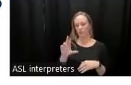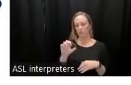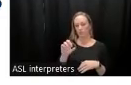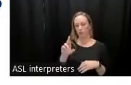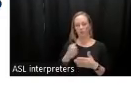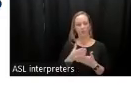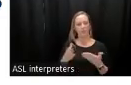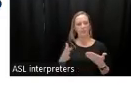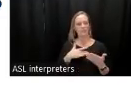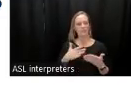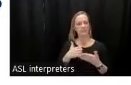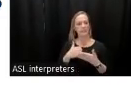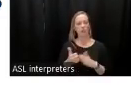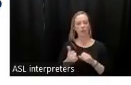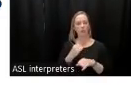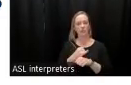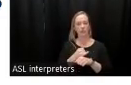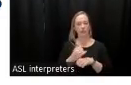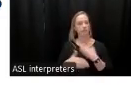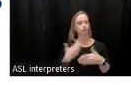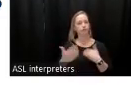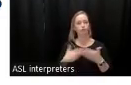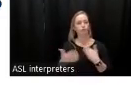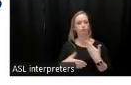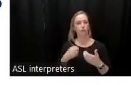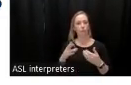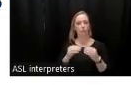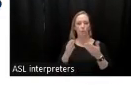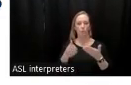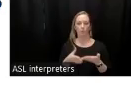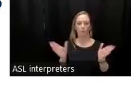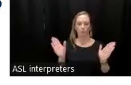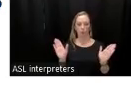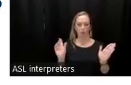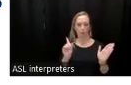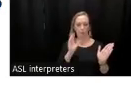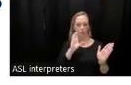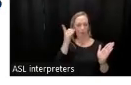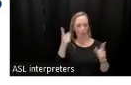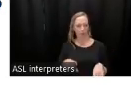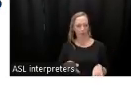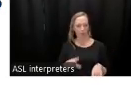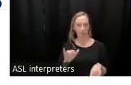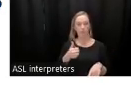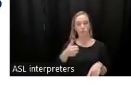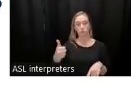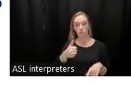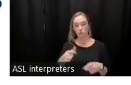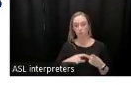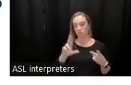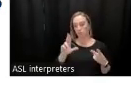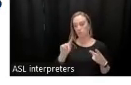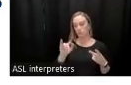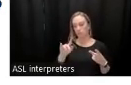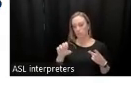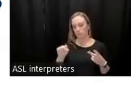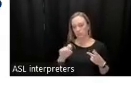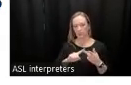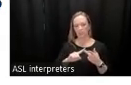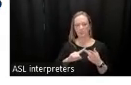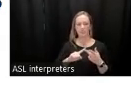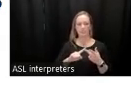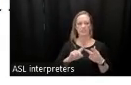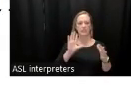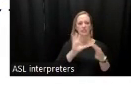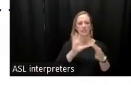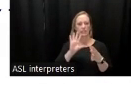or the wider area where the project will be done. So transportation, utilities, connectivity, all those sorts of